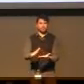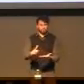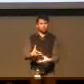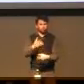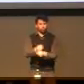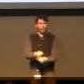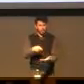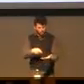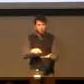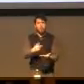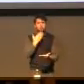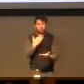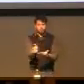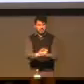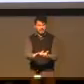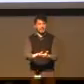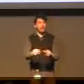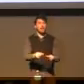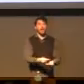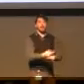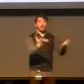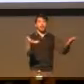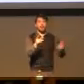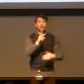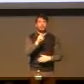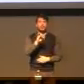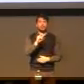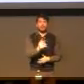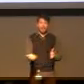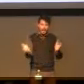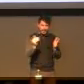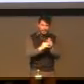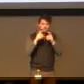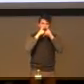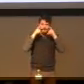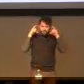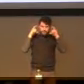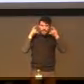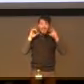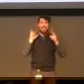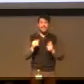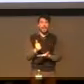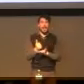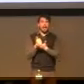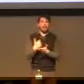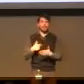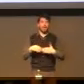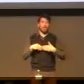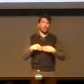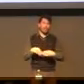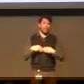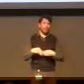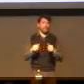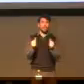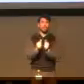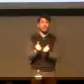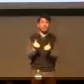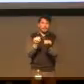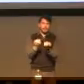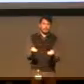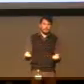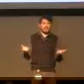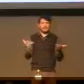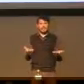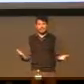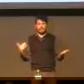back to the unit so that they can be reused. That really gives us a cushion in our supply chain so that we can maintain supplies throughout the